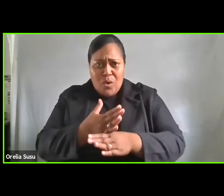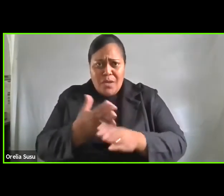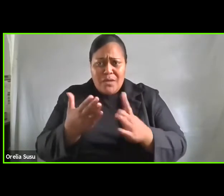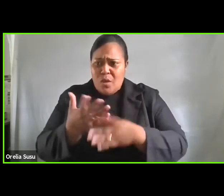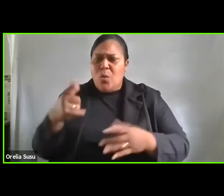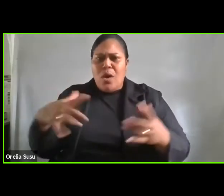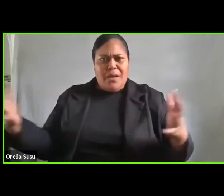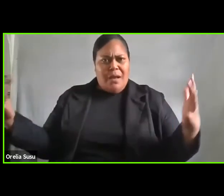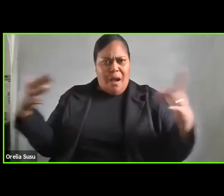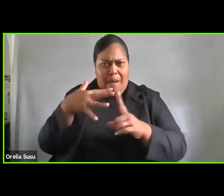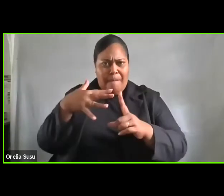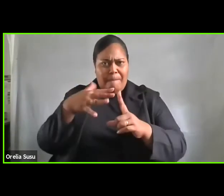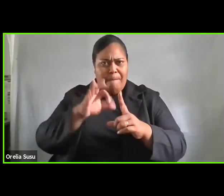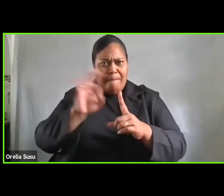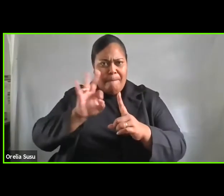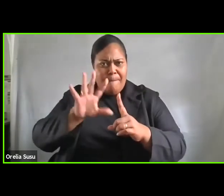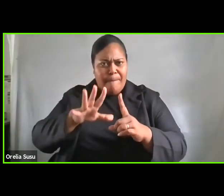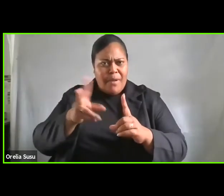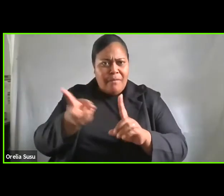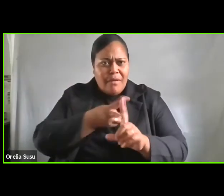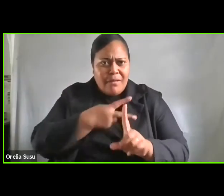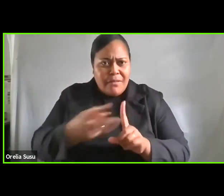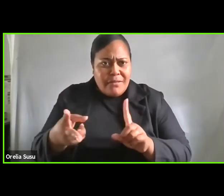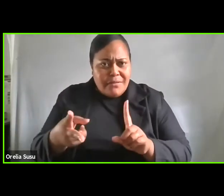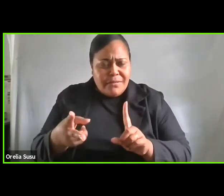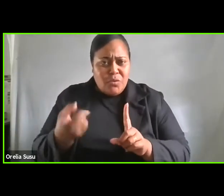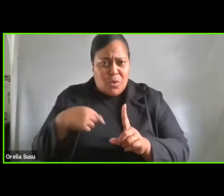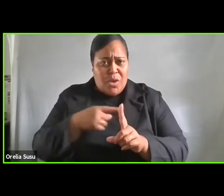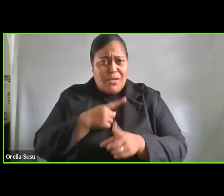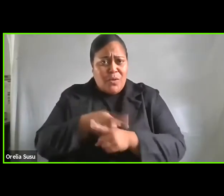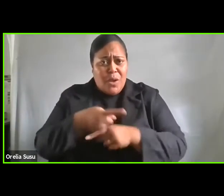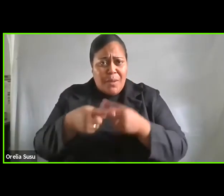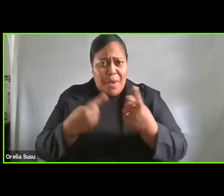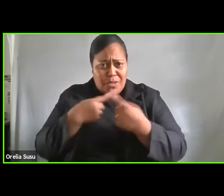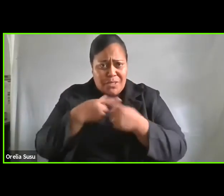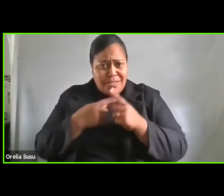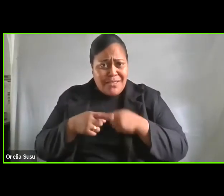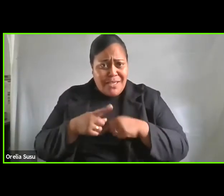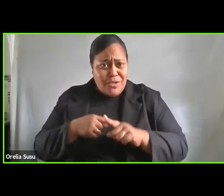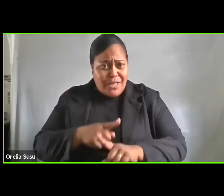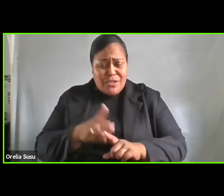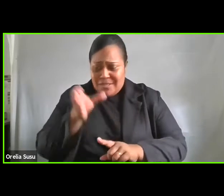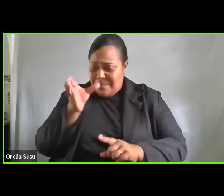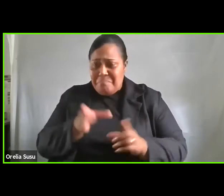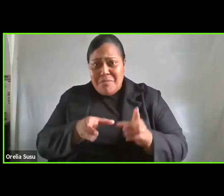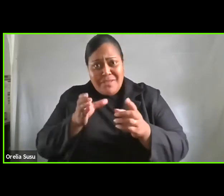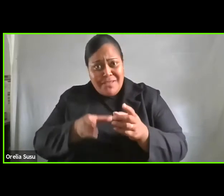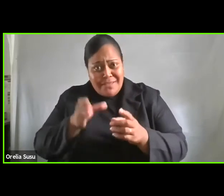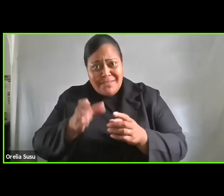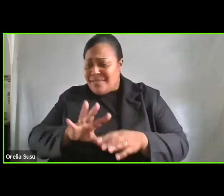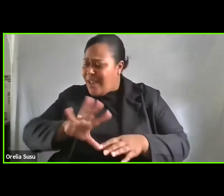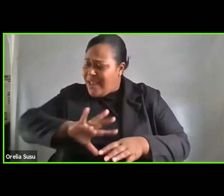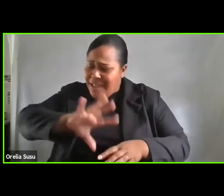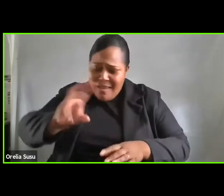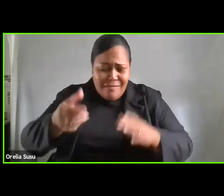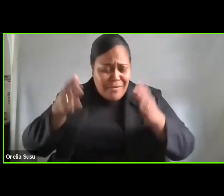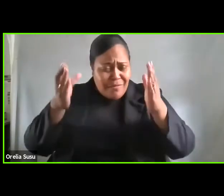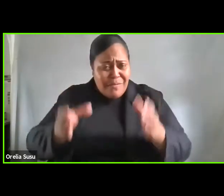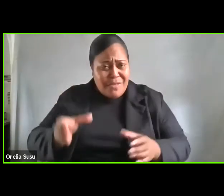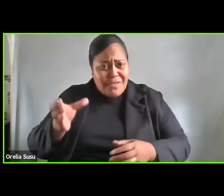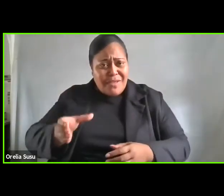what we're talking about in intersectionality is saying every person who's in this session every person around the world you have